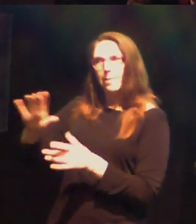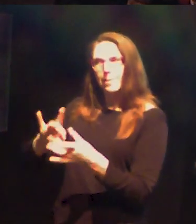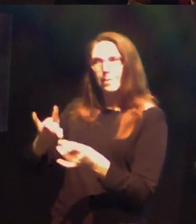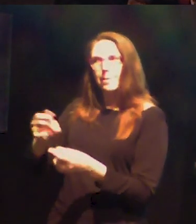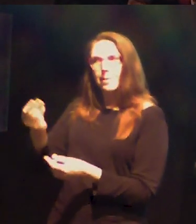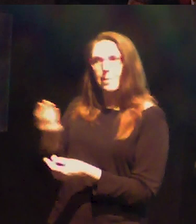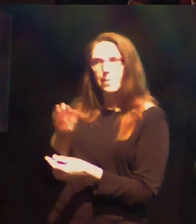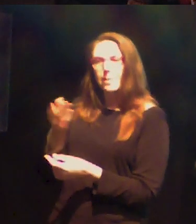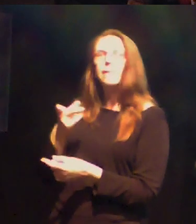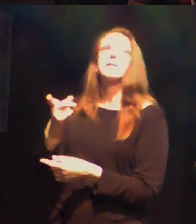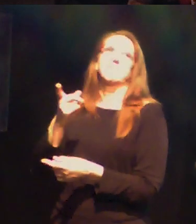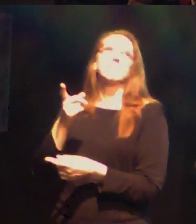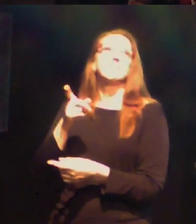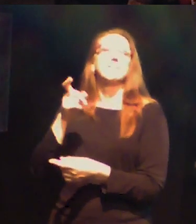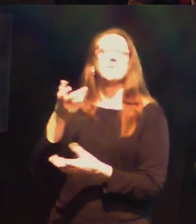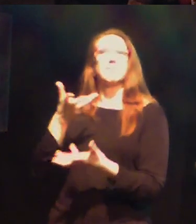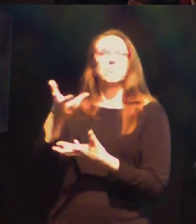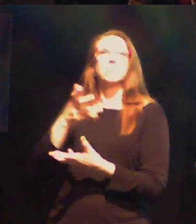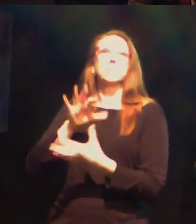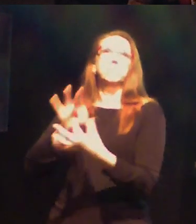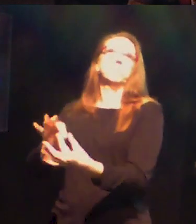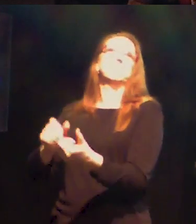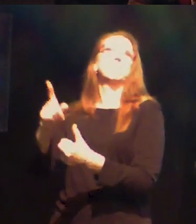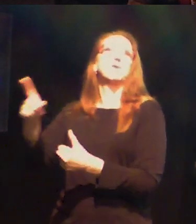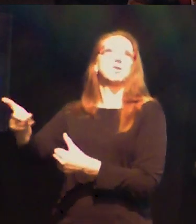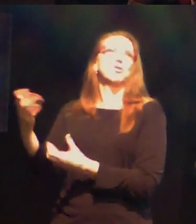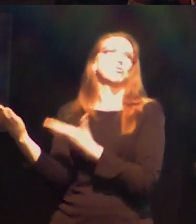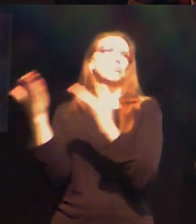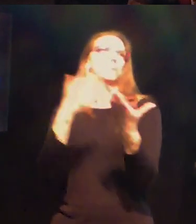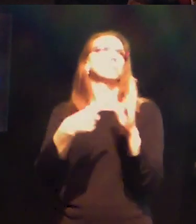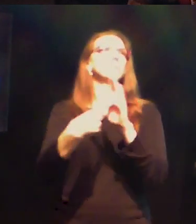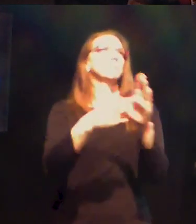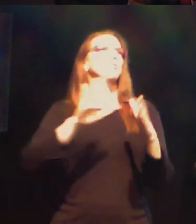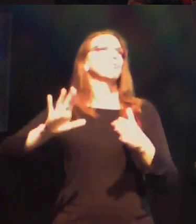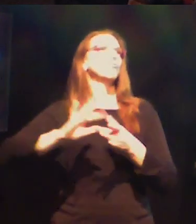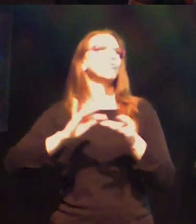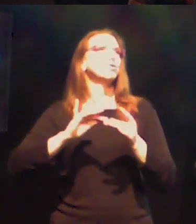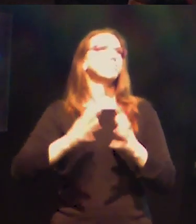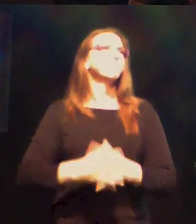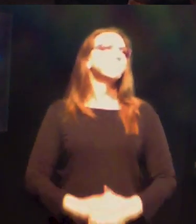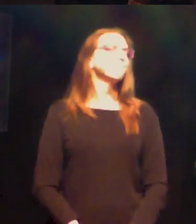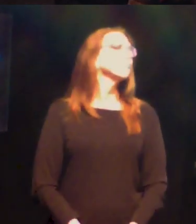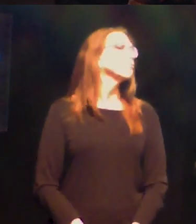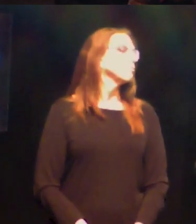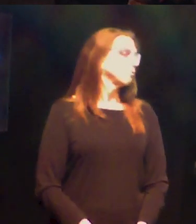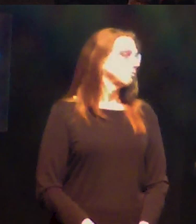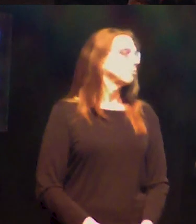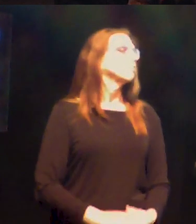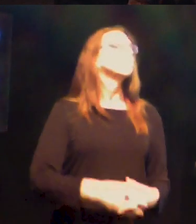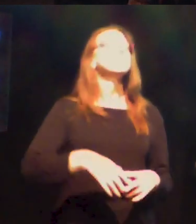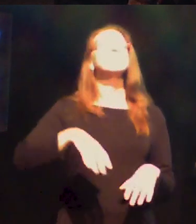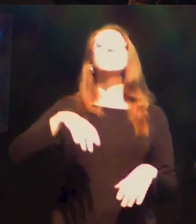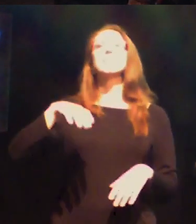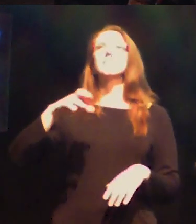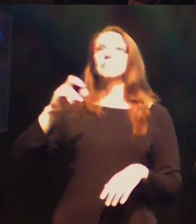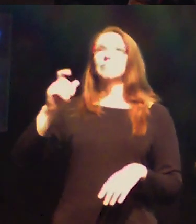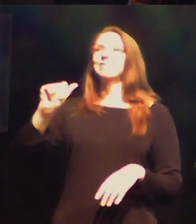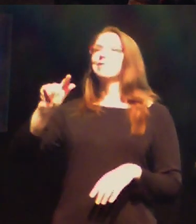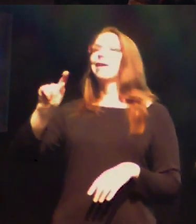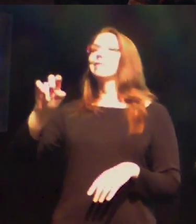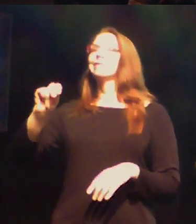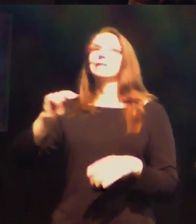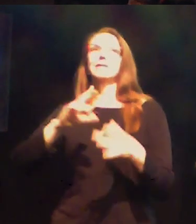and we knew that we needed to work with her to bring this story to the world. And first, you know, she was very shy